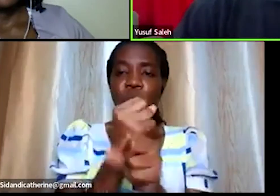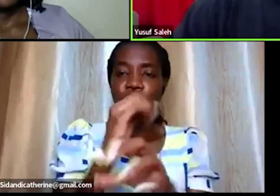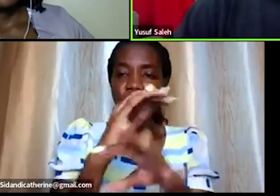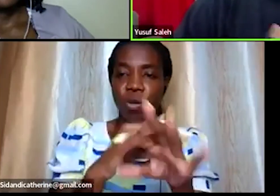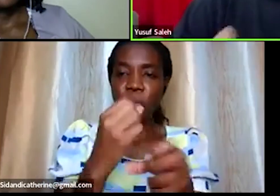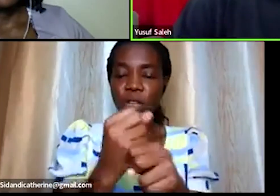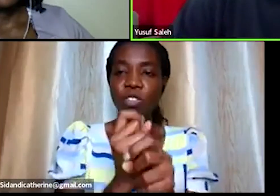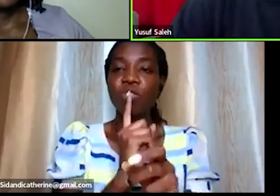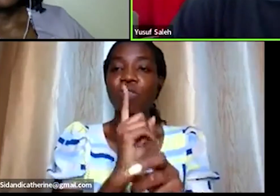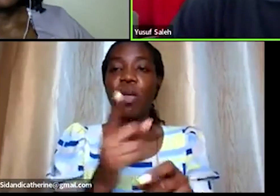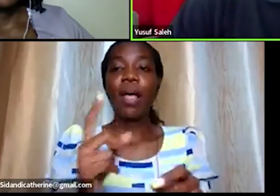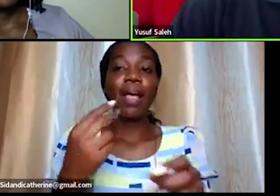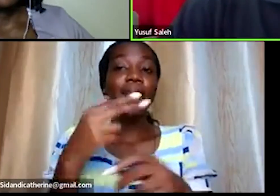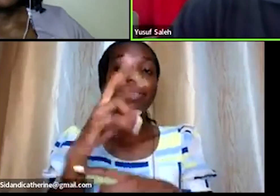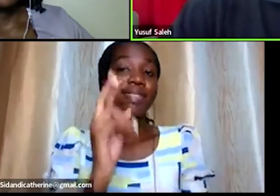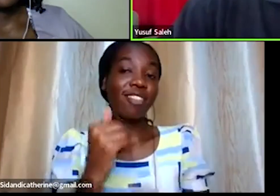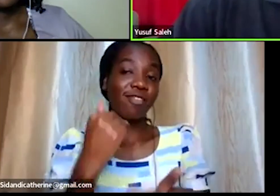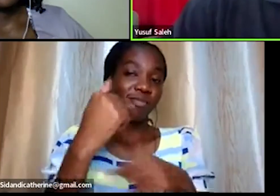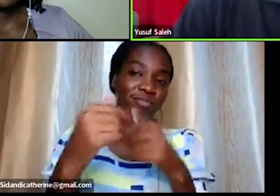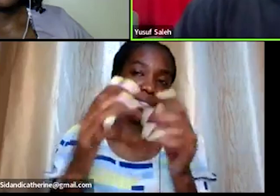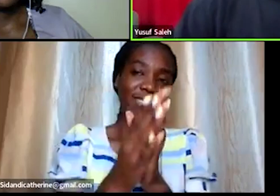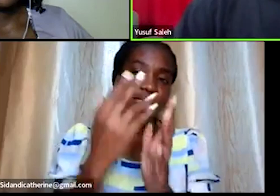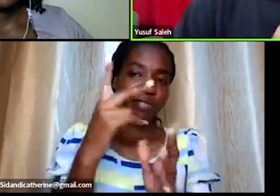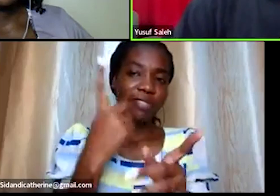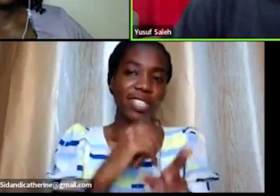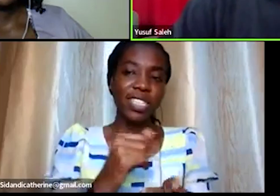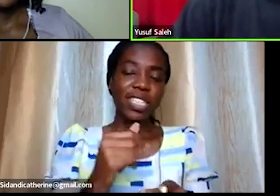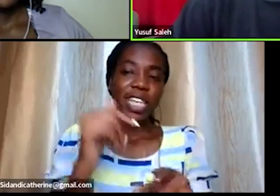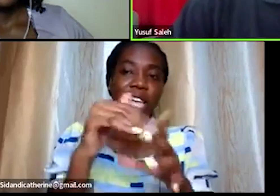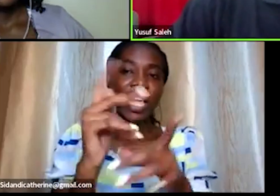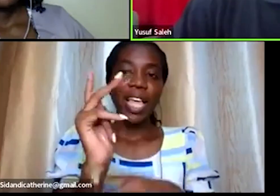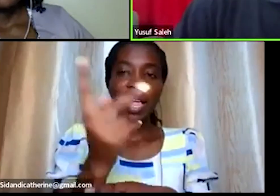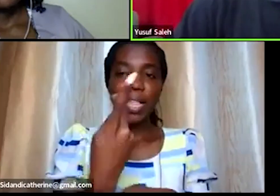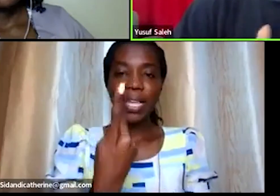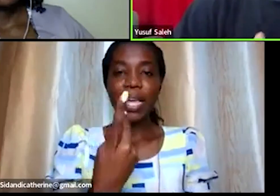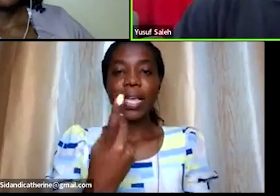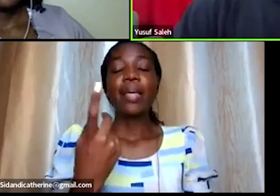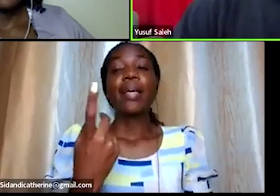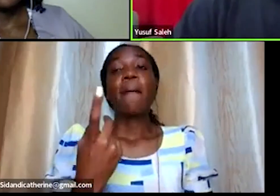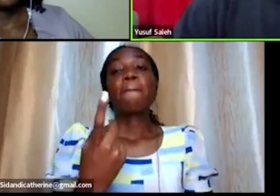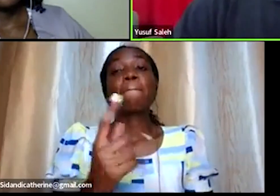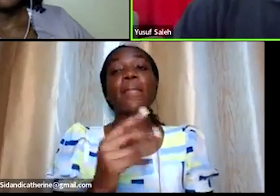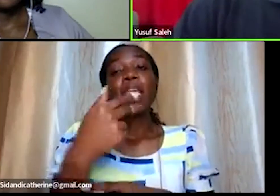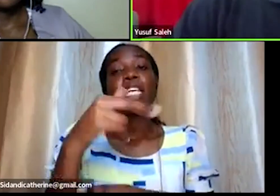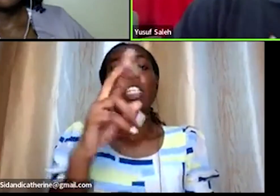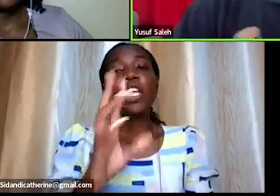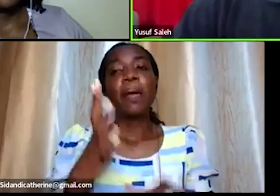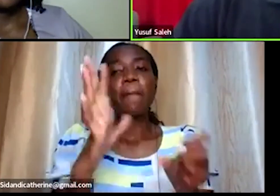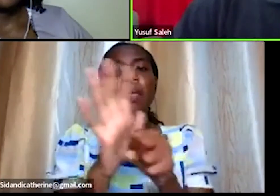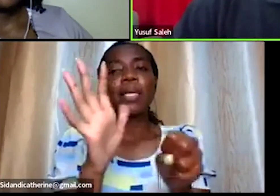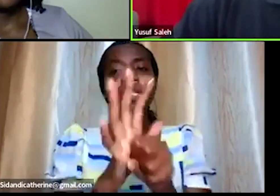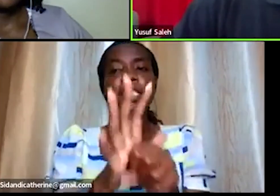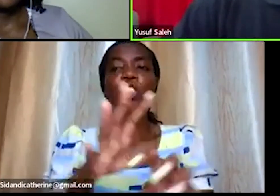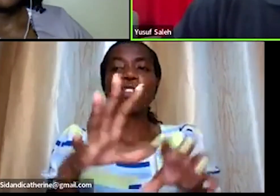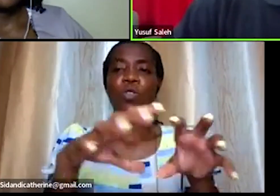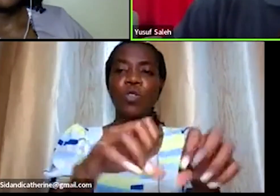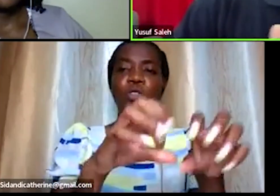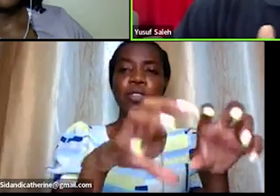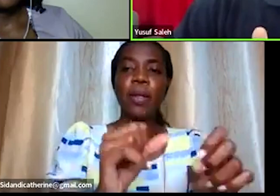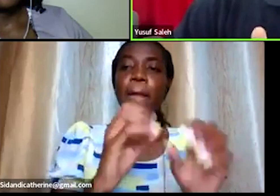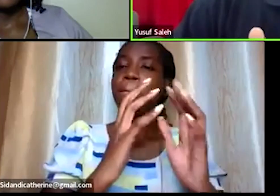thrives. And we are seeing even in Kenya here, Grace, you see, many of our HR now taking charge of big